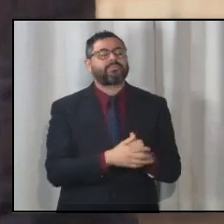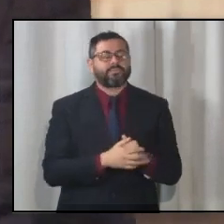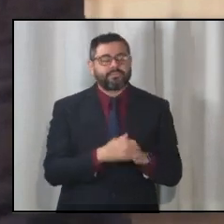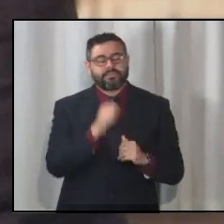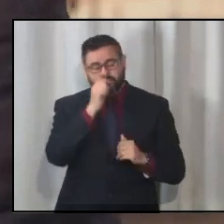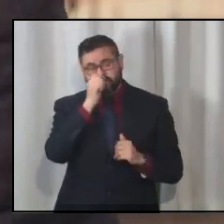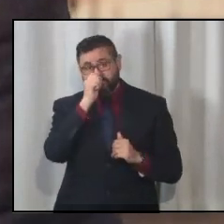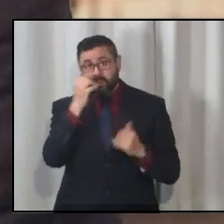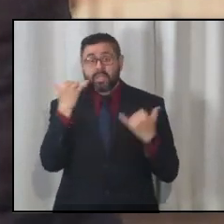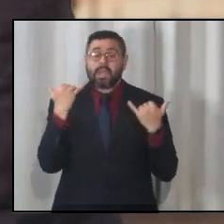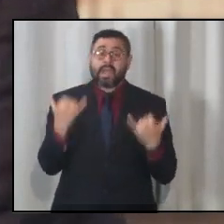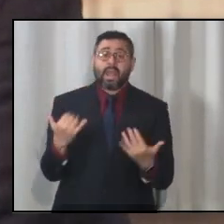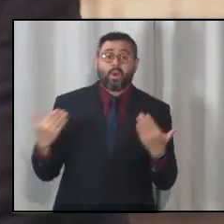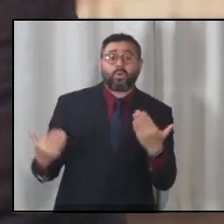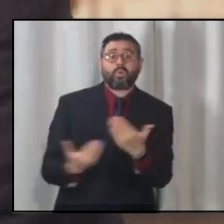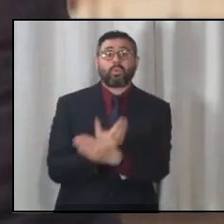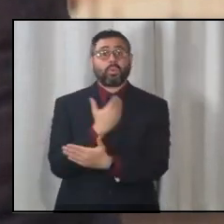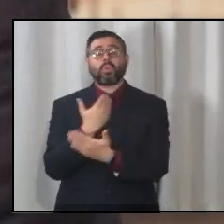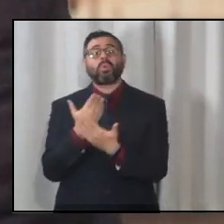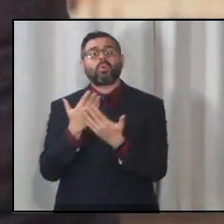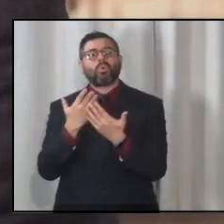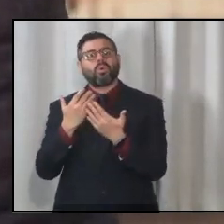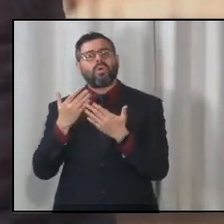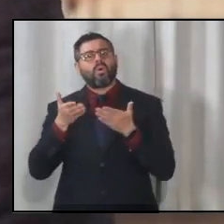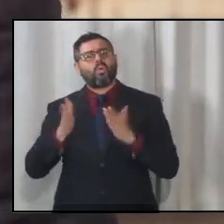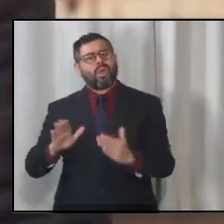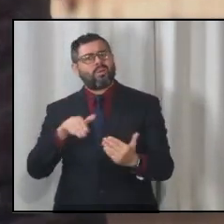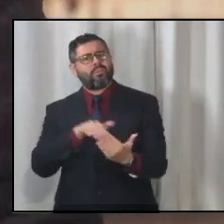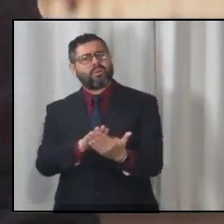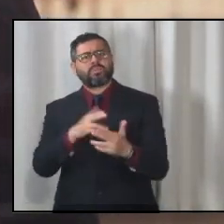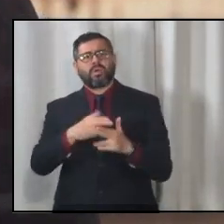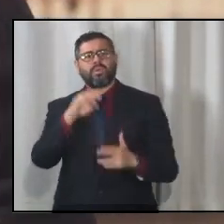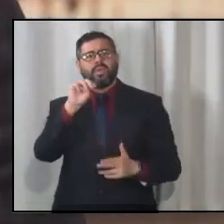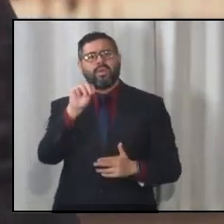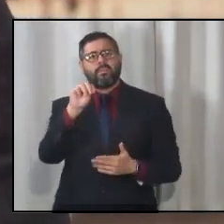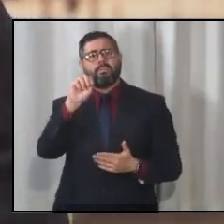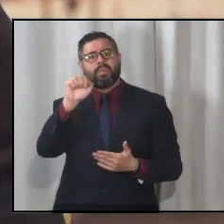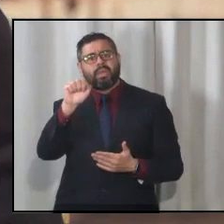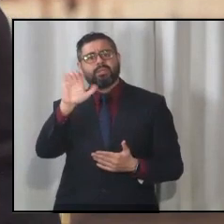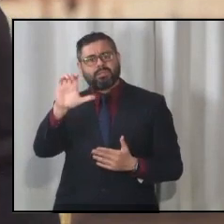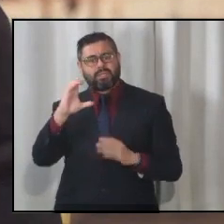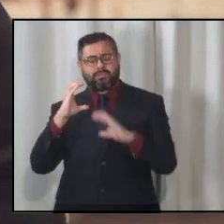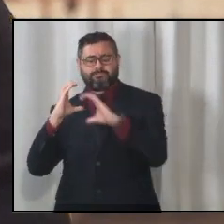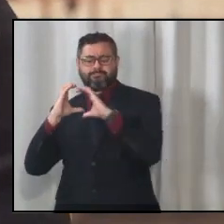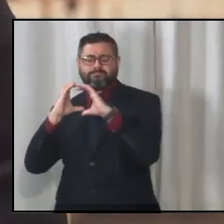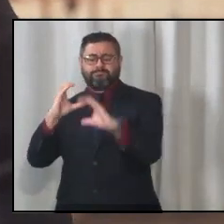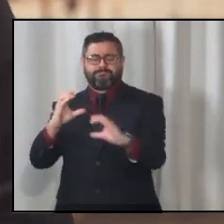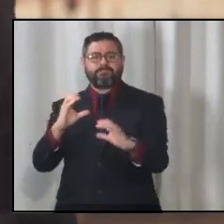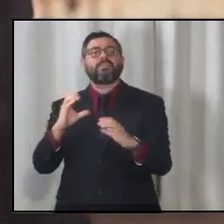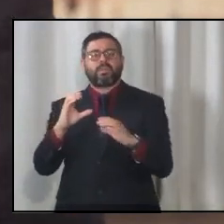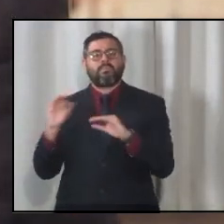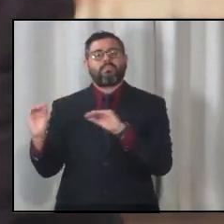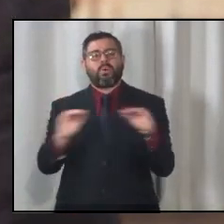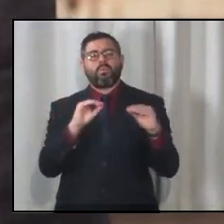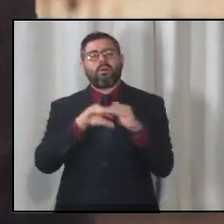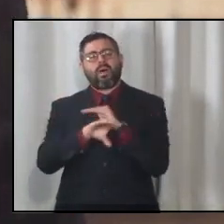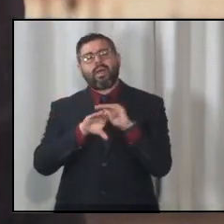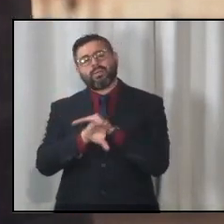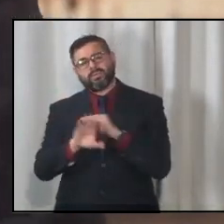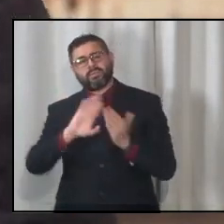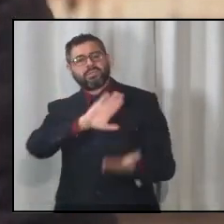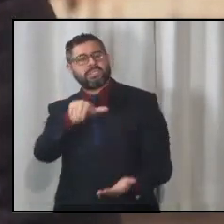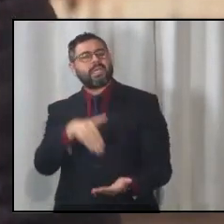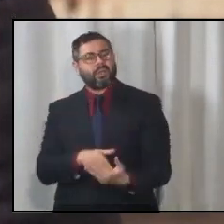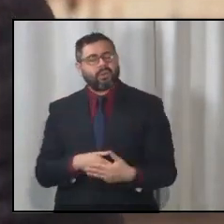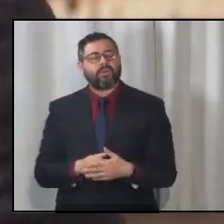homeless outreach model, the Mobile Access Center, otherwise known as the MAC, and the outcomes we're seeing from this effort. This past